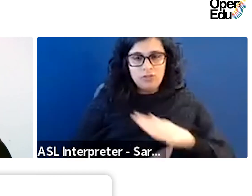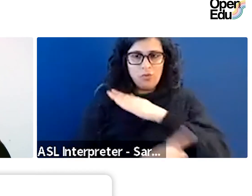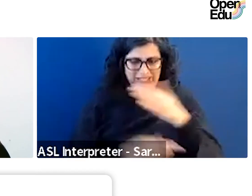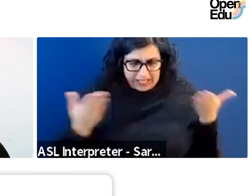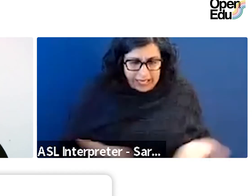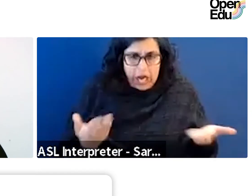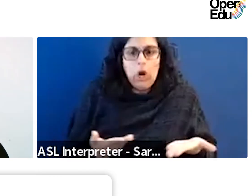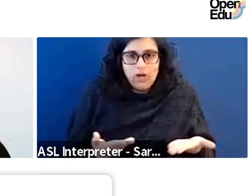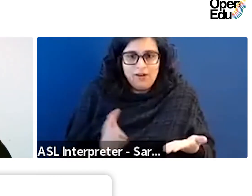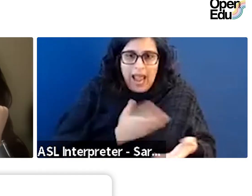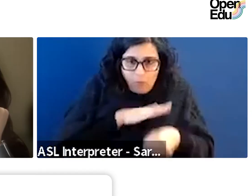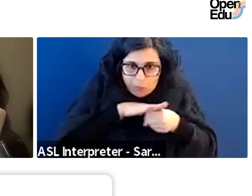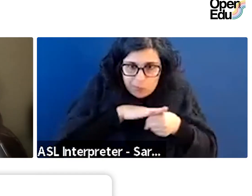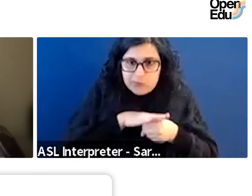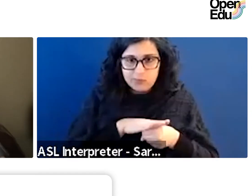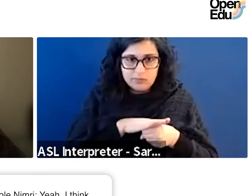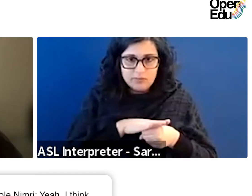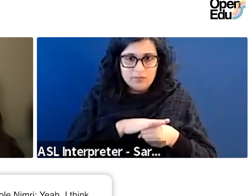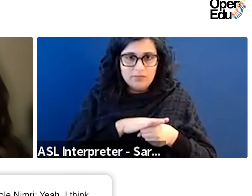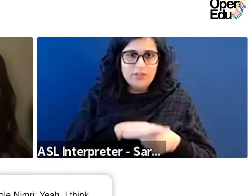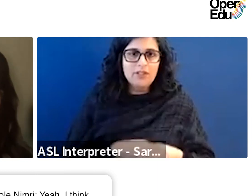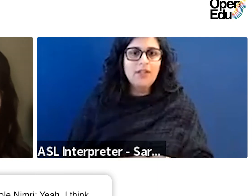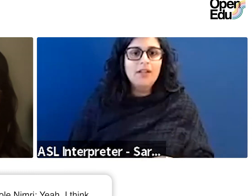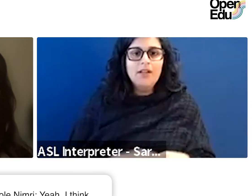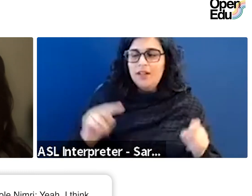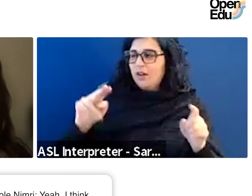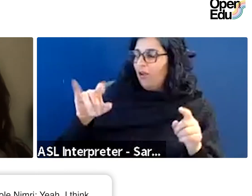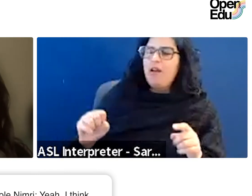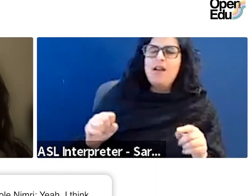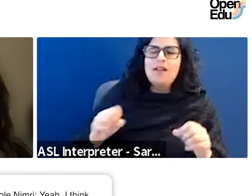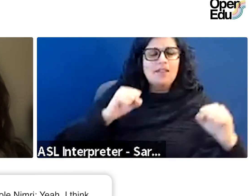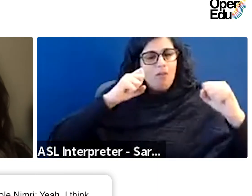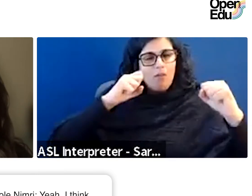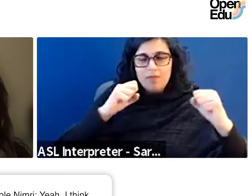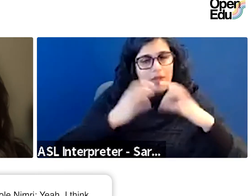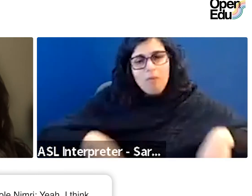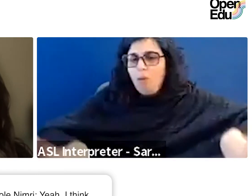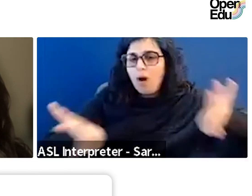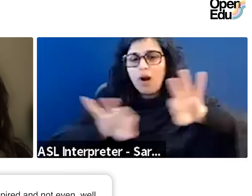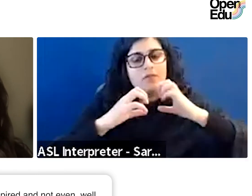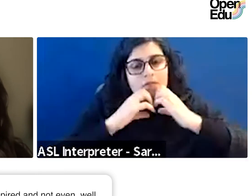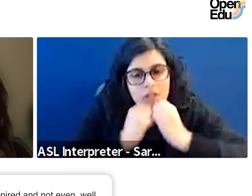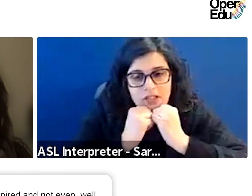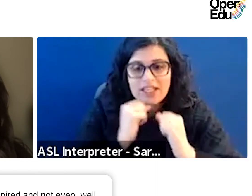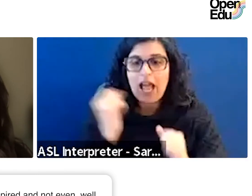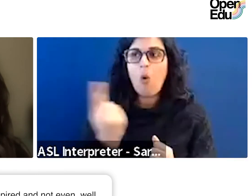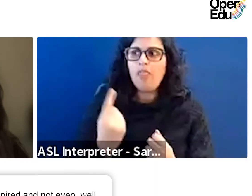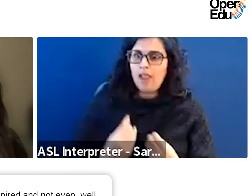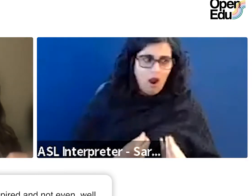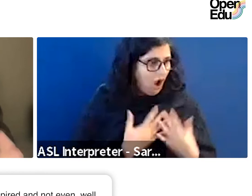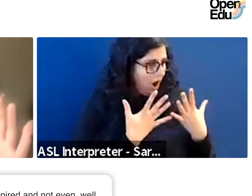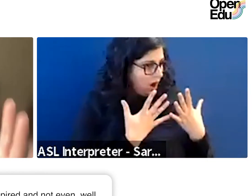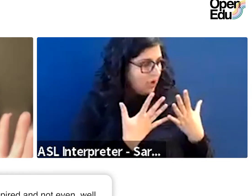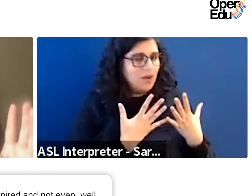our region. Yeah, I think it's so important to not just be inspired and not